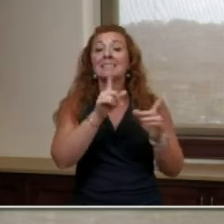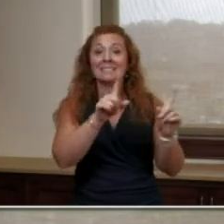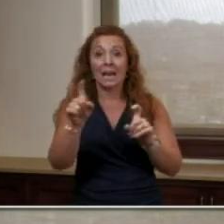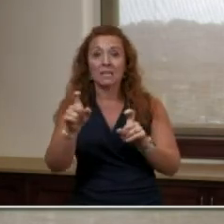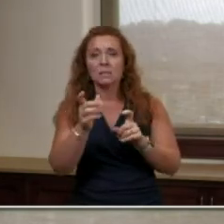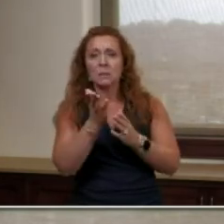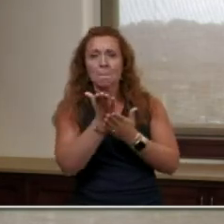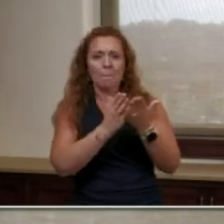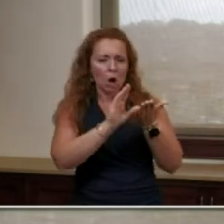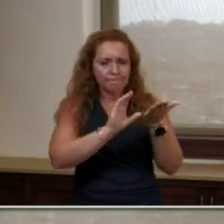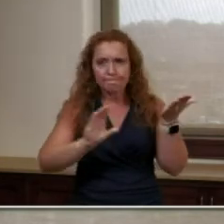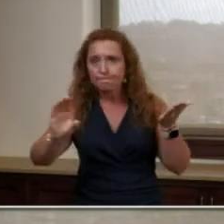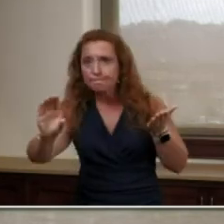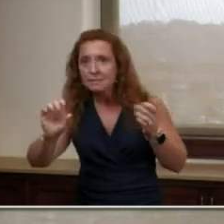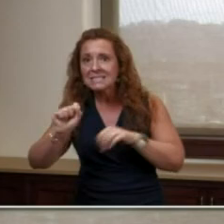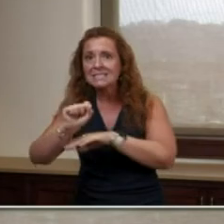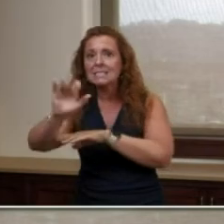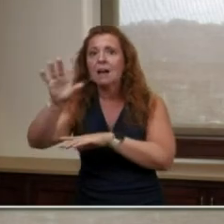sequencing or typing.